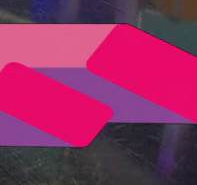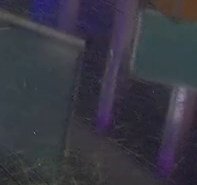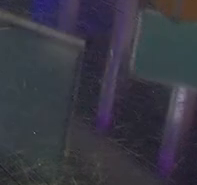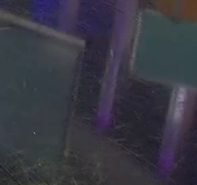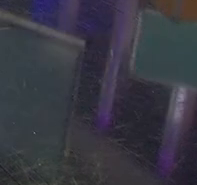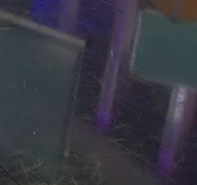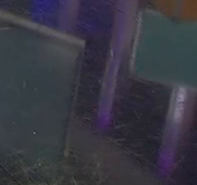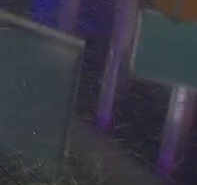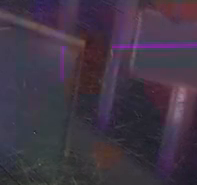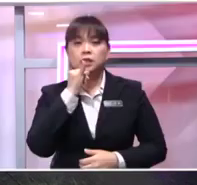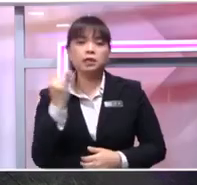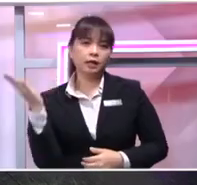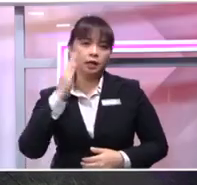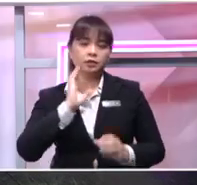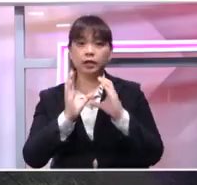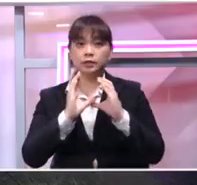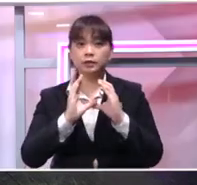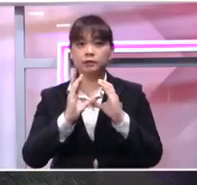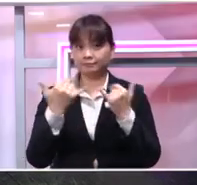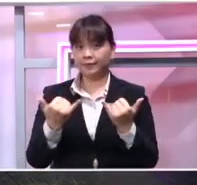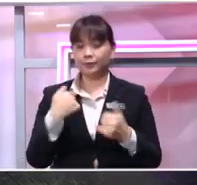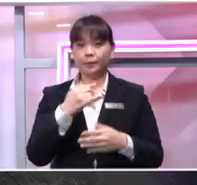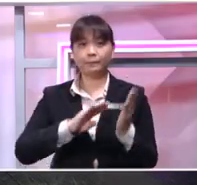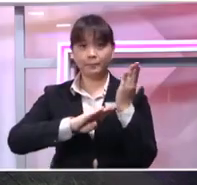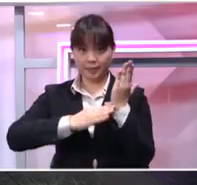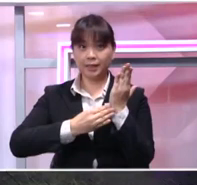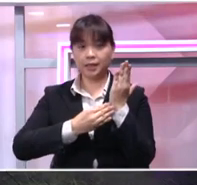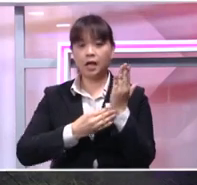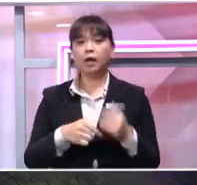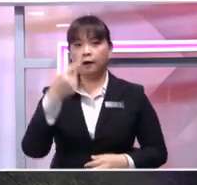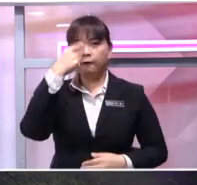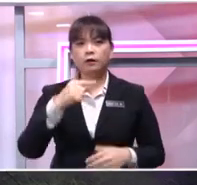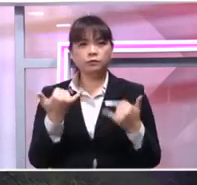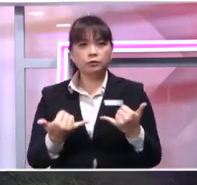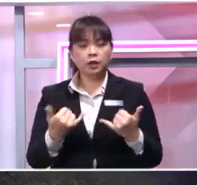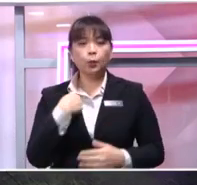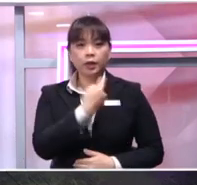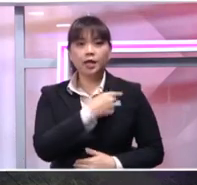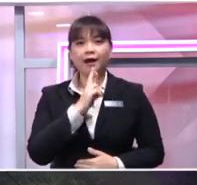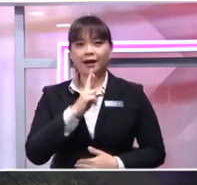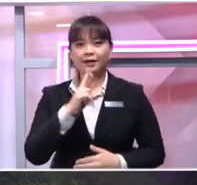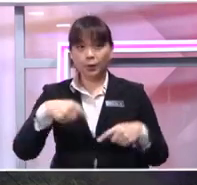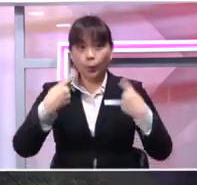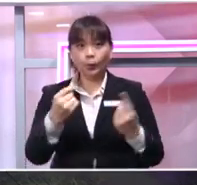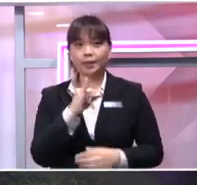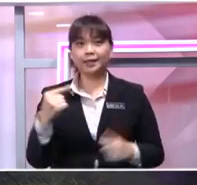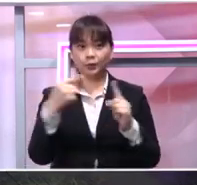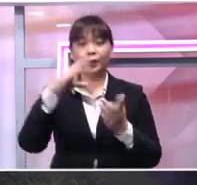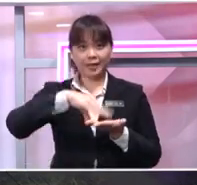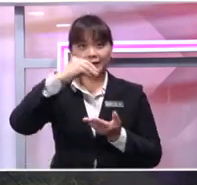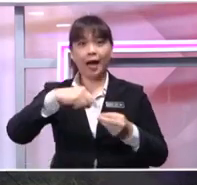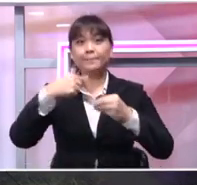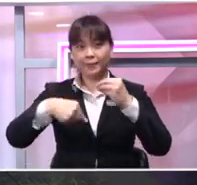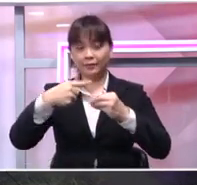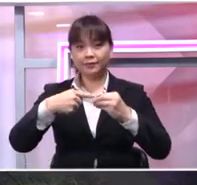Which is Let's Chat. So shall we begin? Yes. Okay. For today, we are going to learn about,